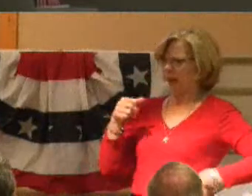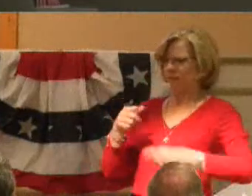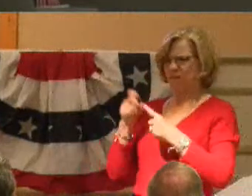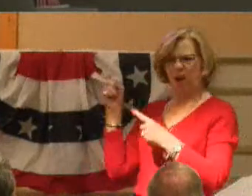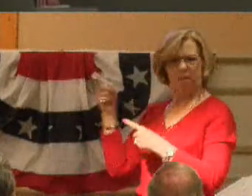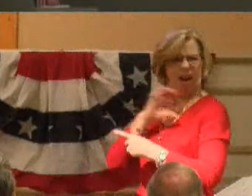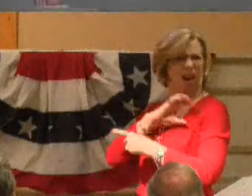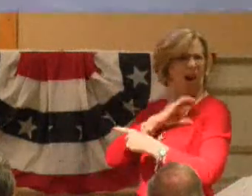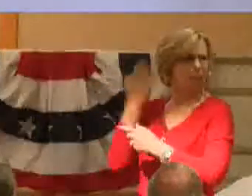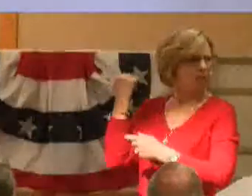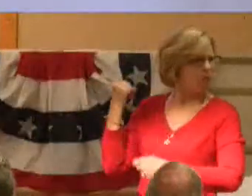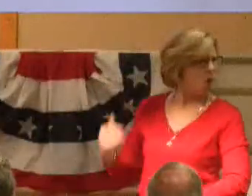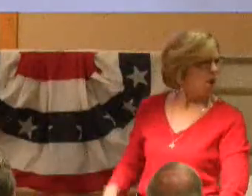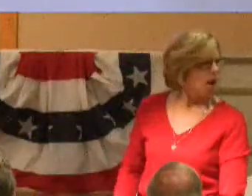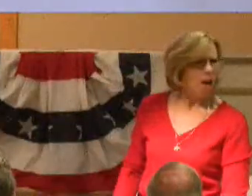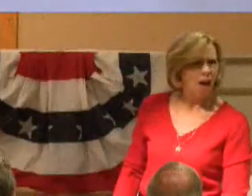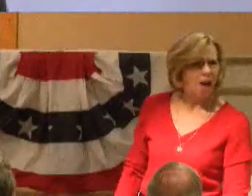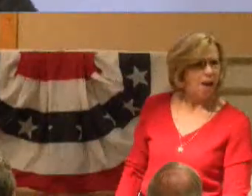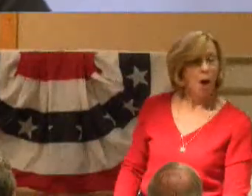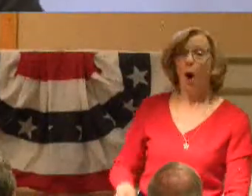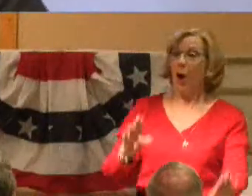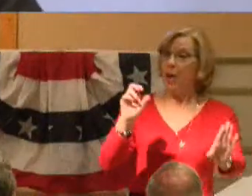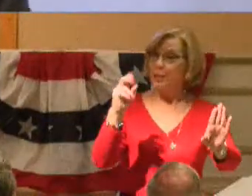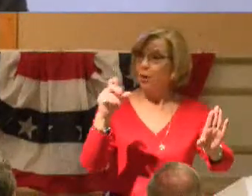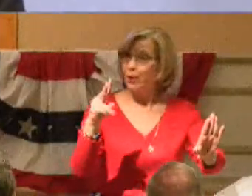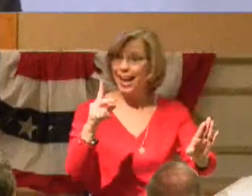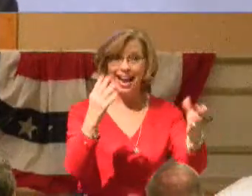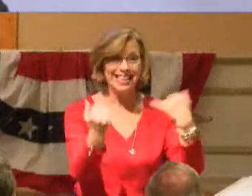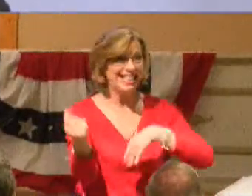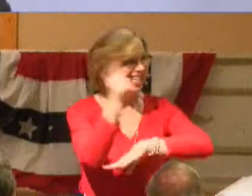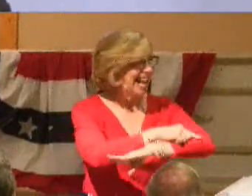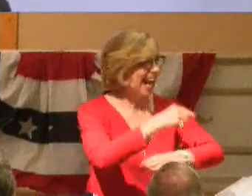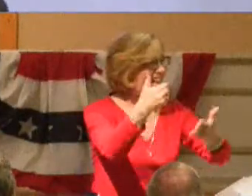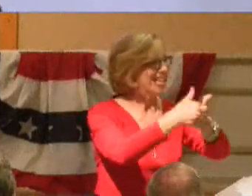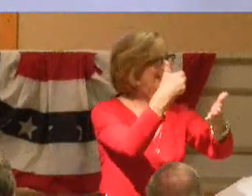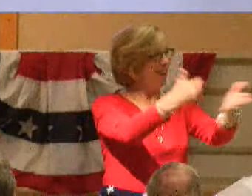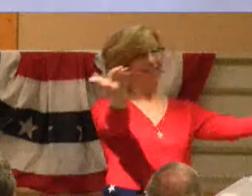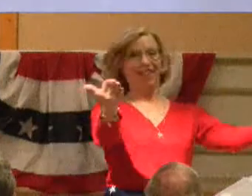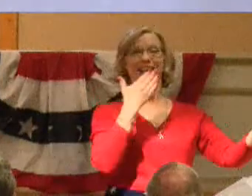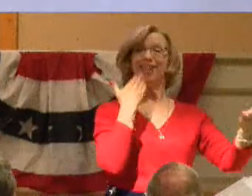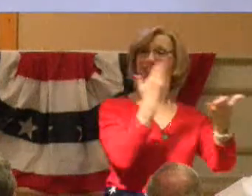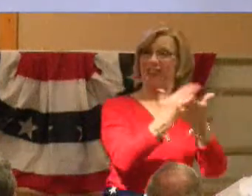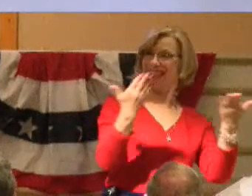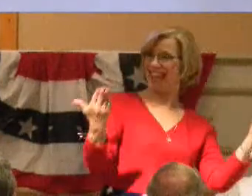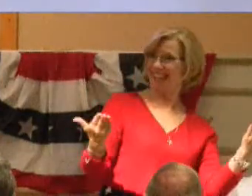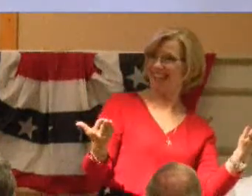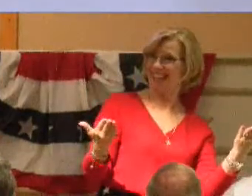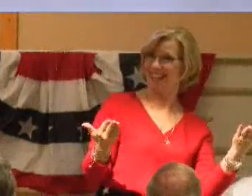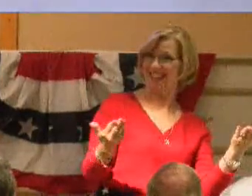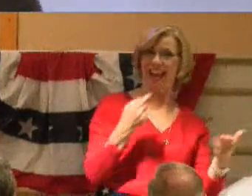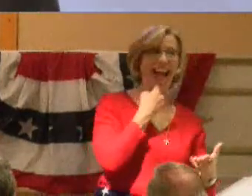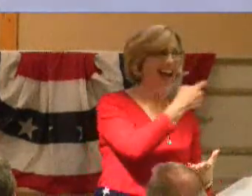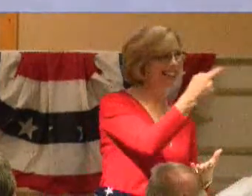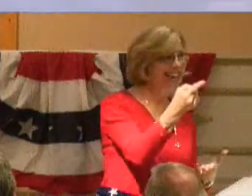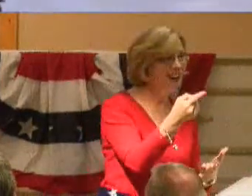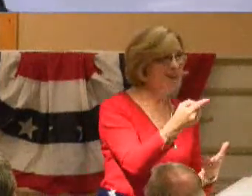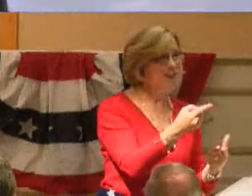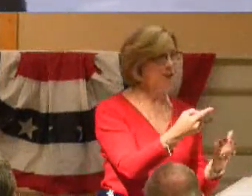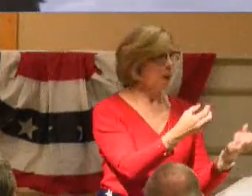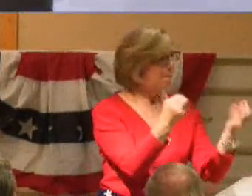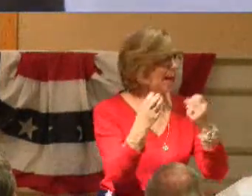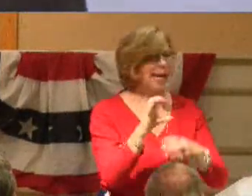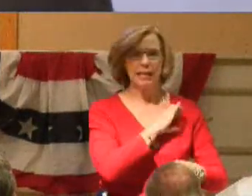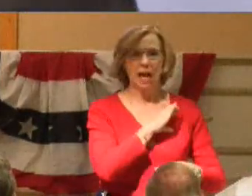before. Well, this is a good thing. It's a good thing because I'm here to tell you something that a lot of policemen won't tell